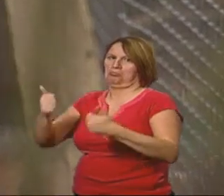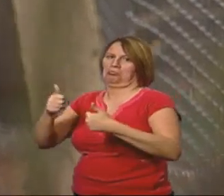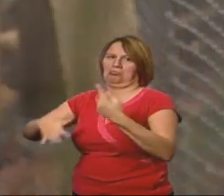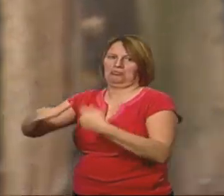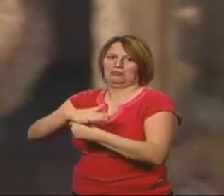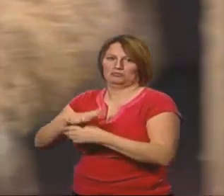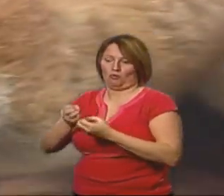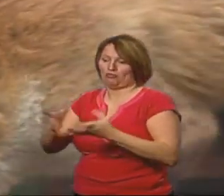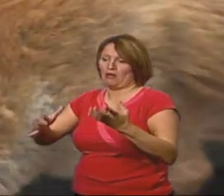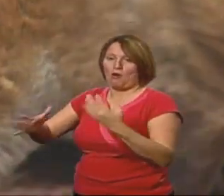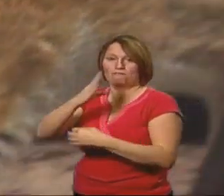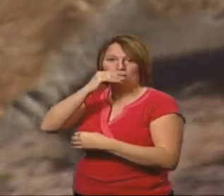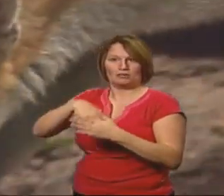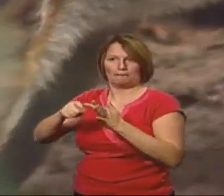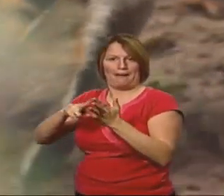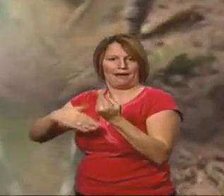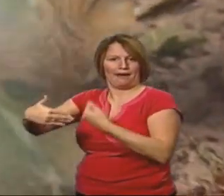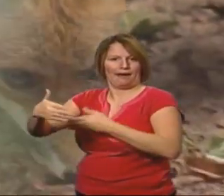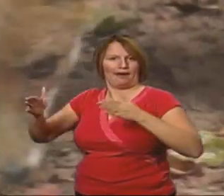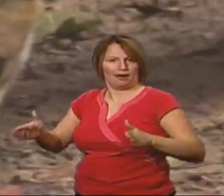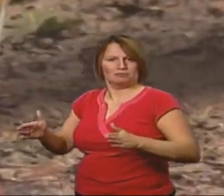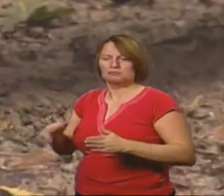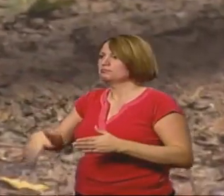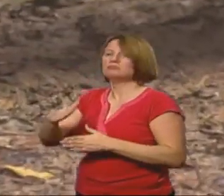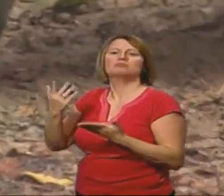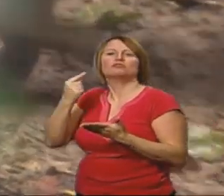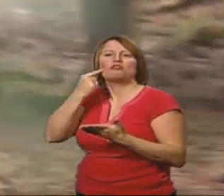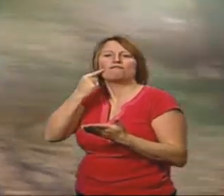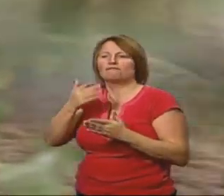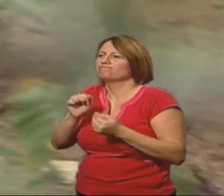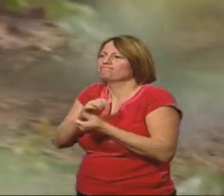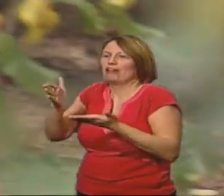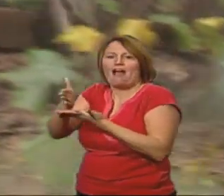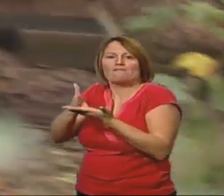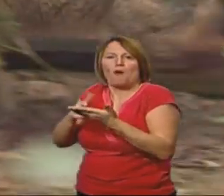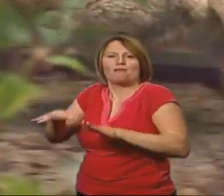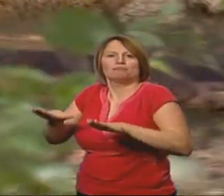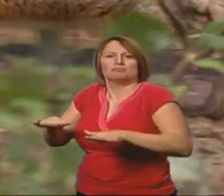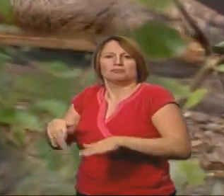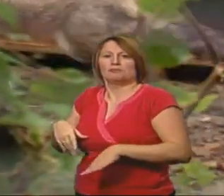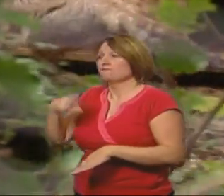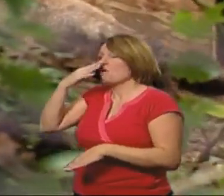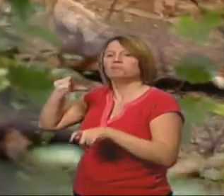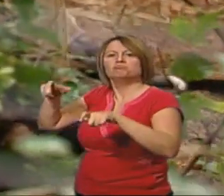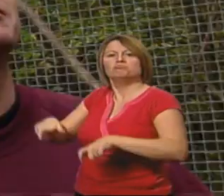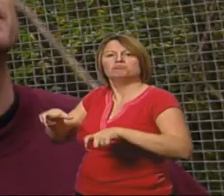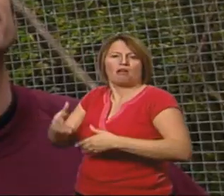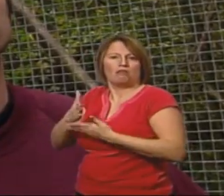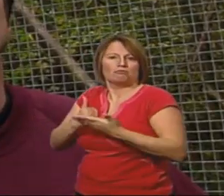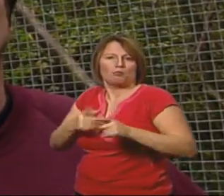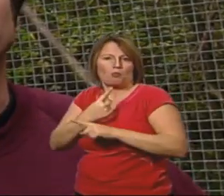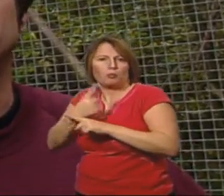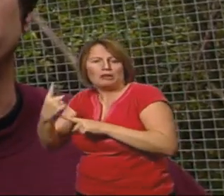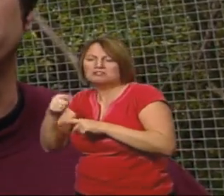Well, we've released the foxes now into the pen. This is a soft release pen. Foxes are kept in here